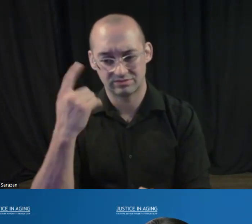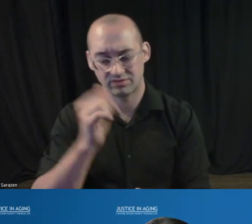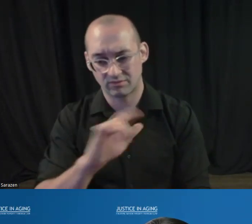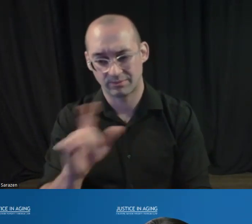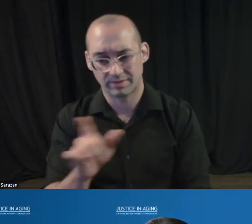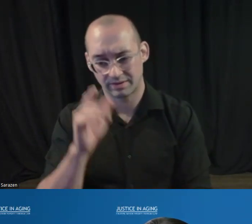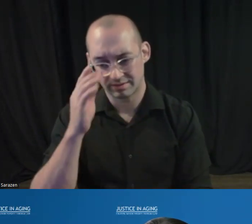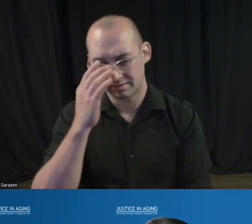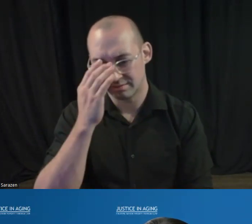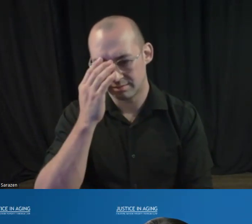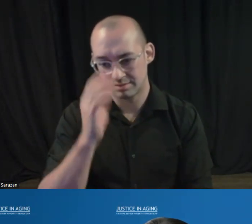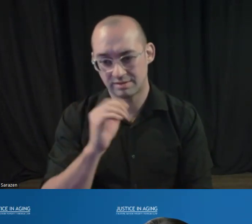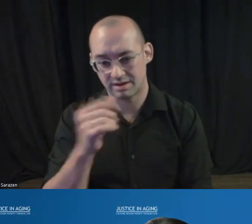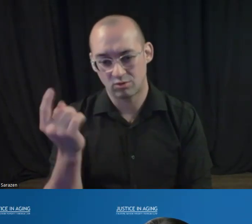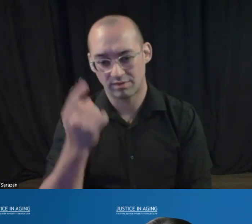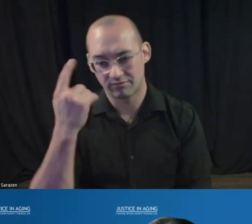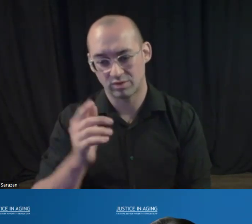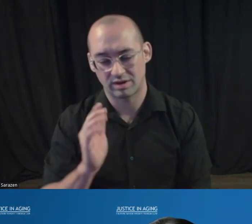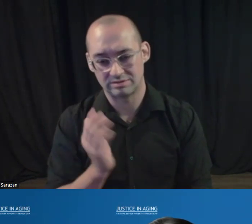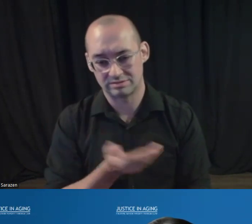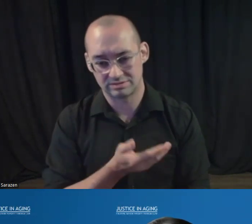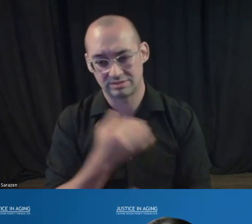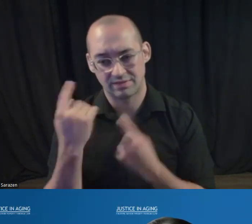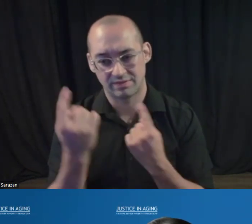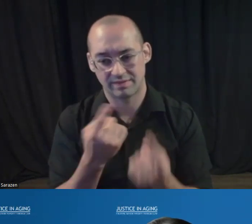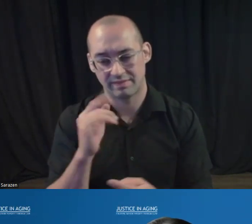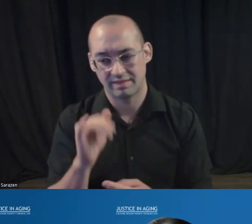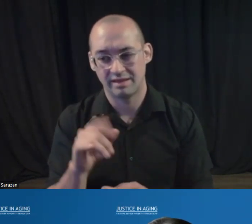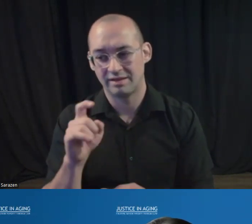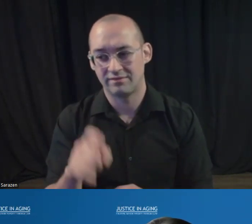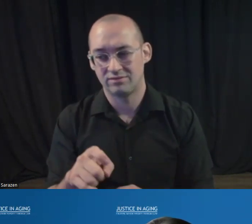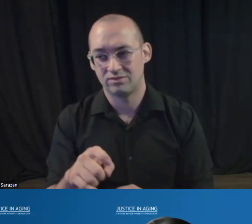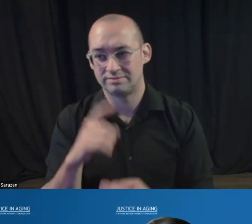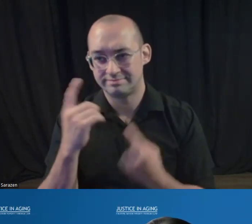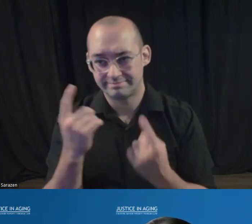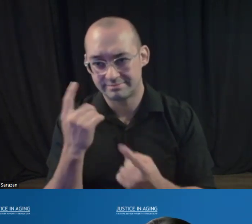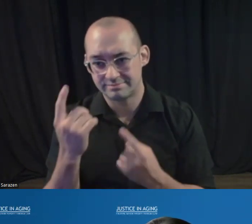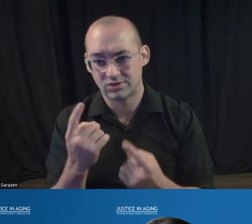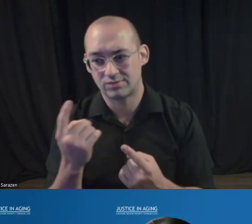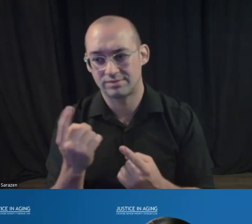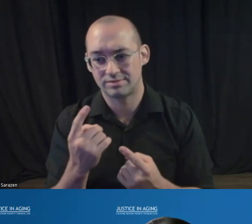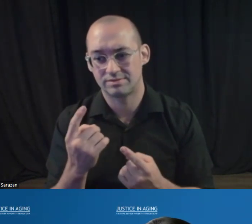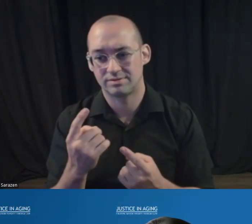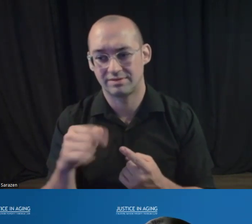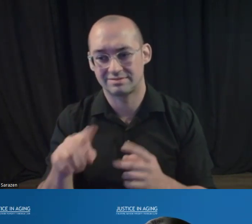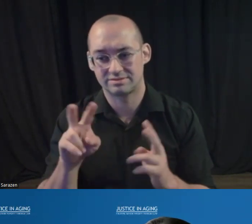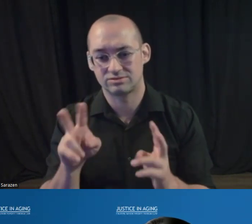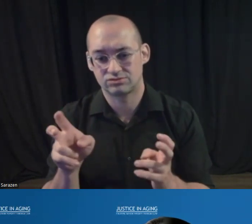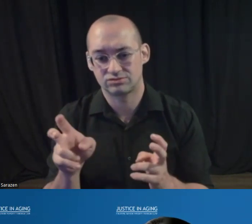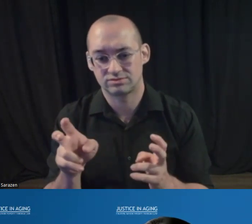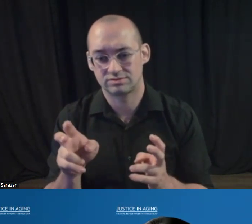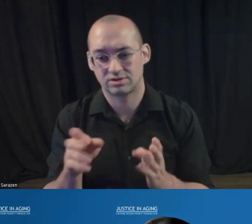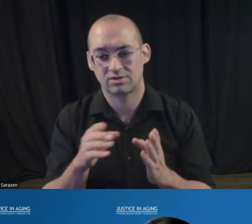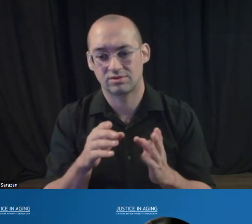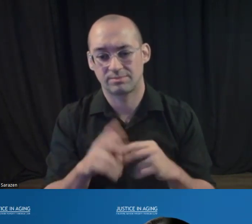an analysis just for us. And I think that we need to really think about these issues as we build out the